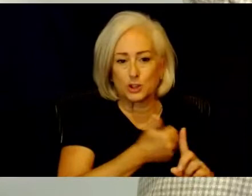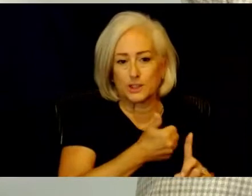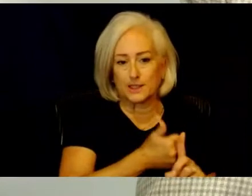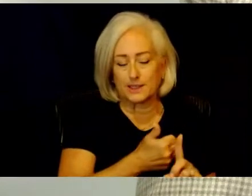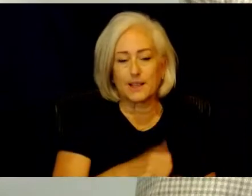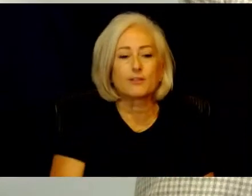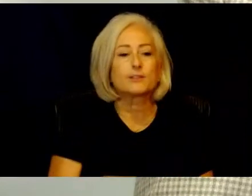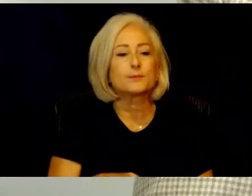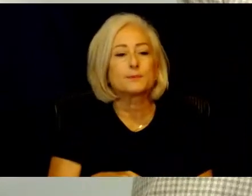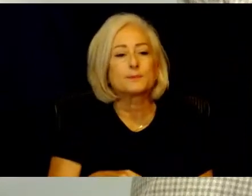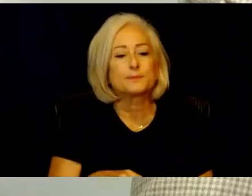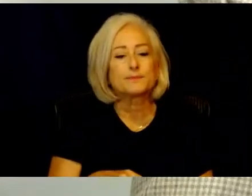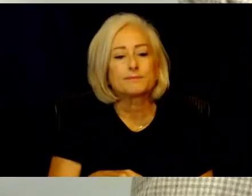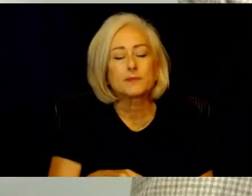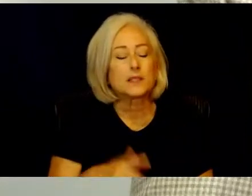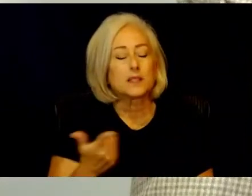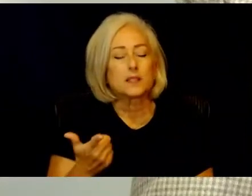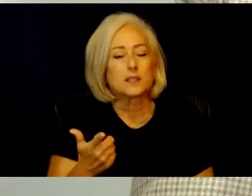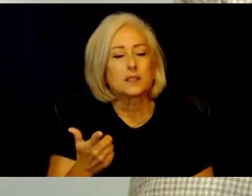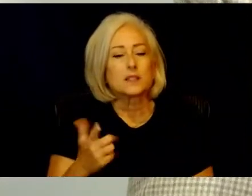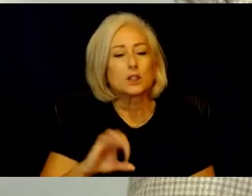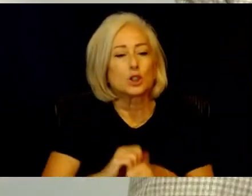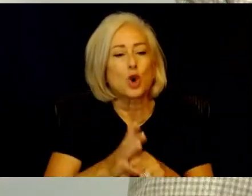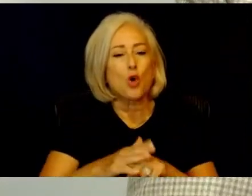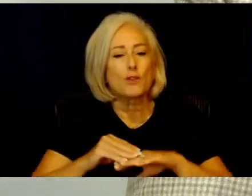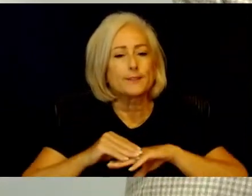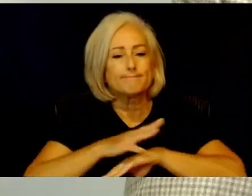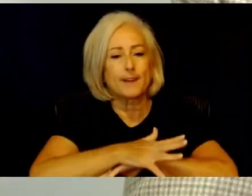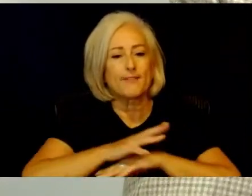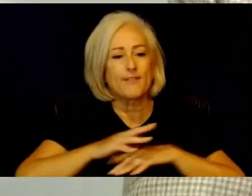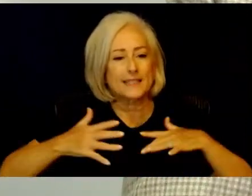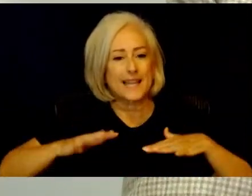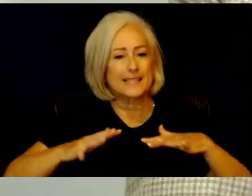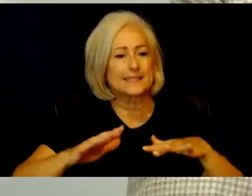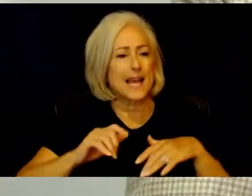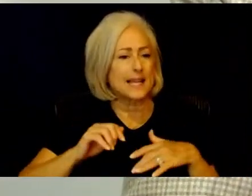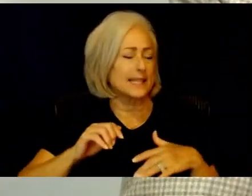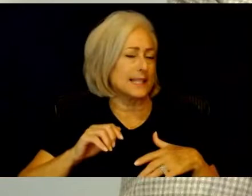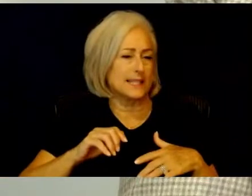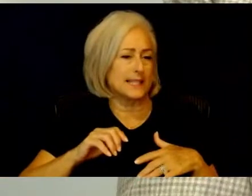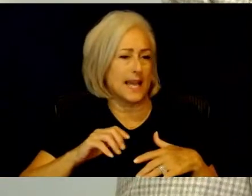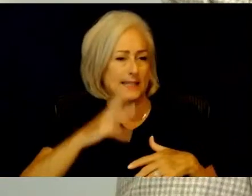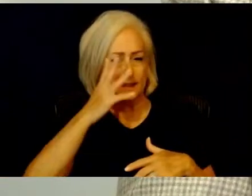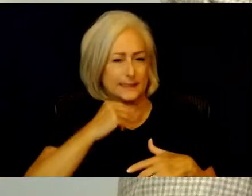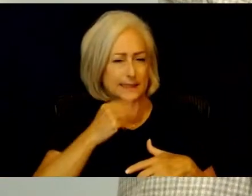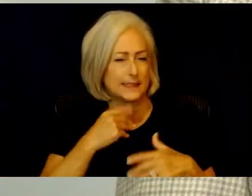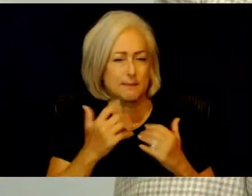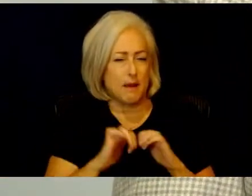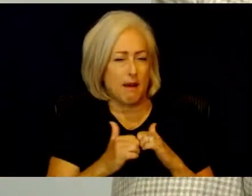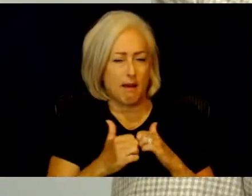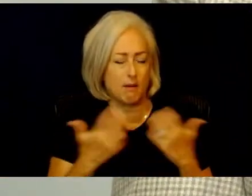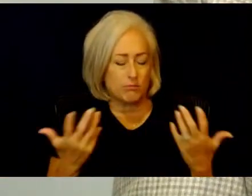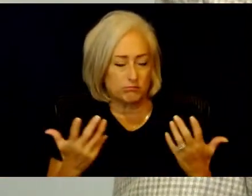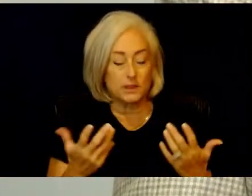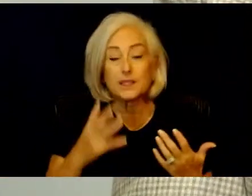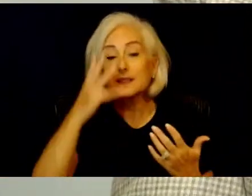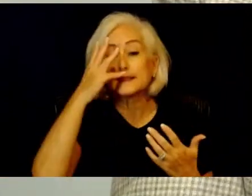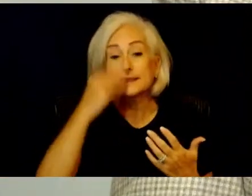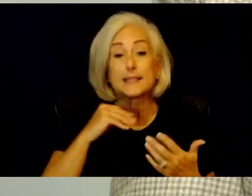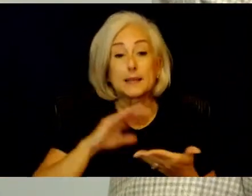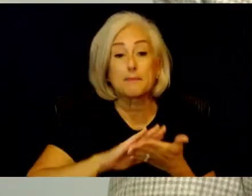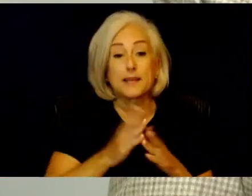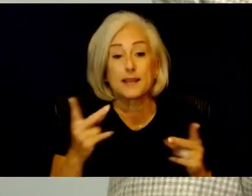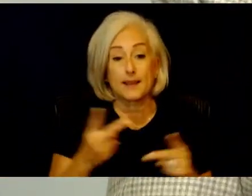Just the anxiety, how did it affect people? I think in terms of sleep, sleep definitely got worse in the period